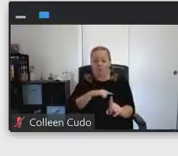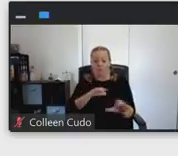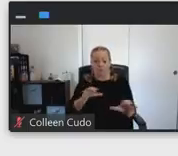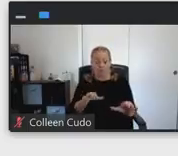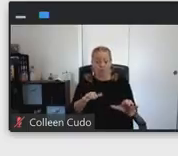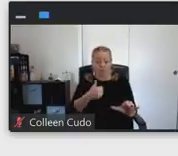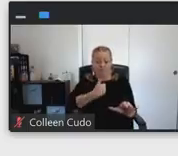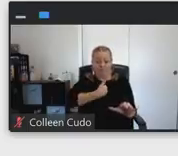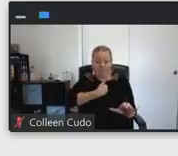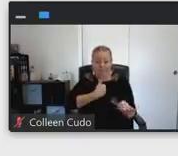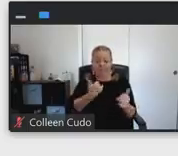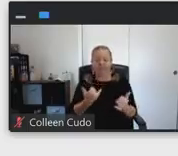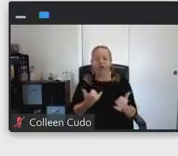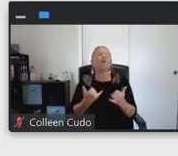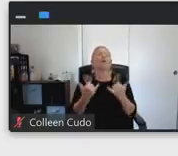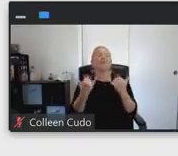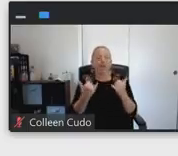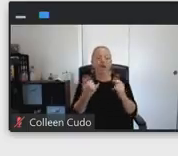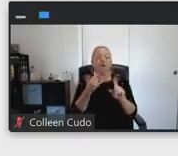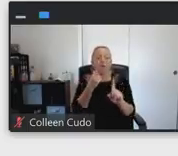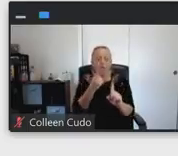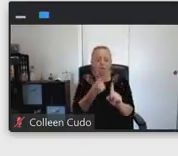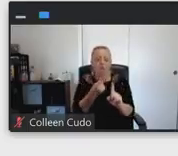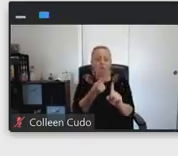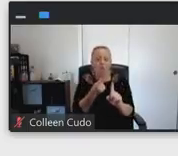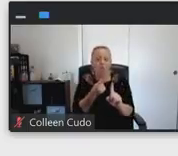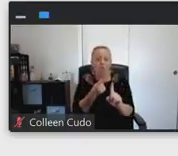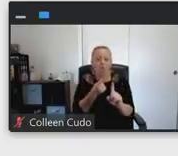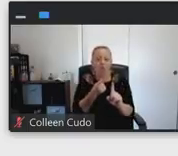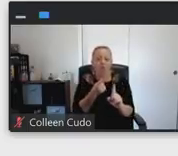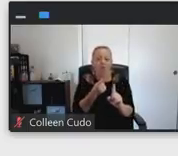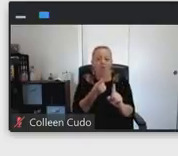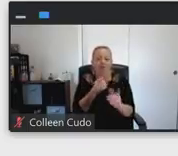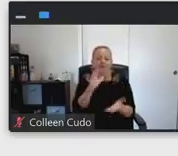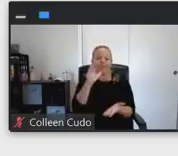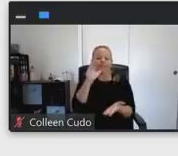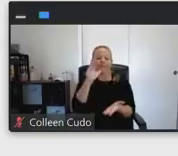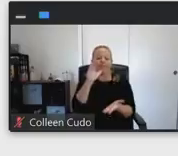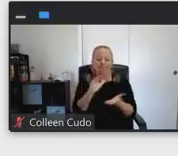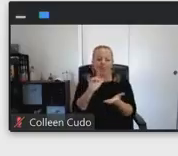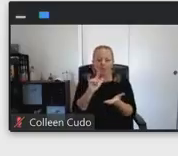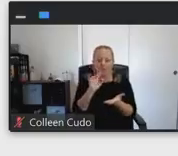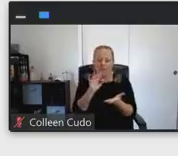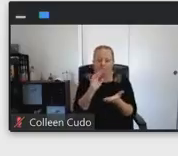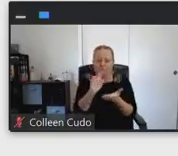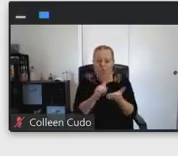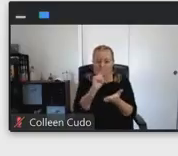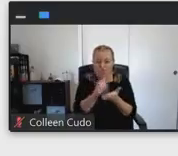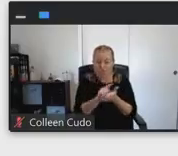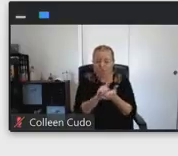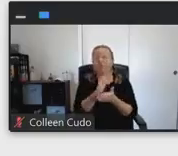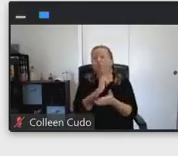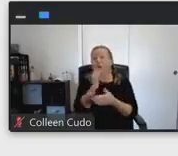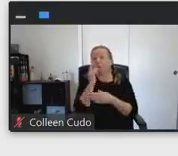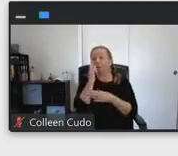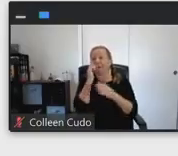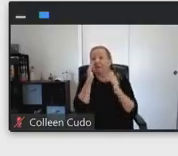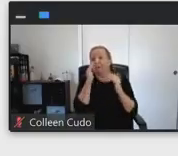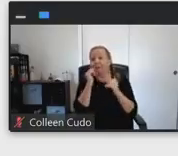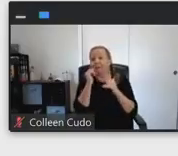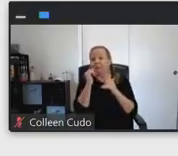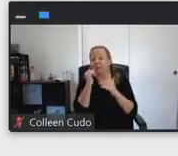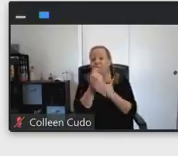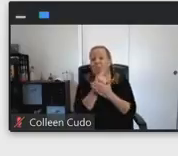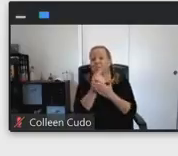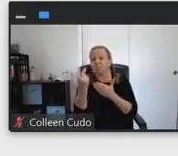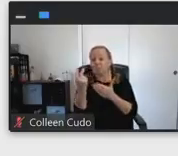often hitting that goal of trying to be less than 24 hours. So I would expect in the next 2 to 4 weeks